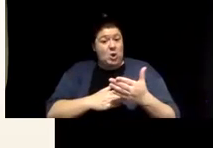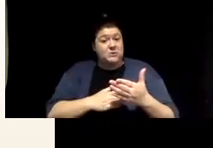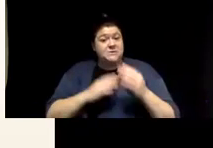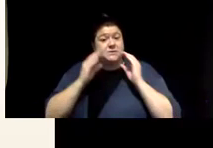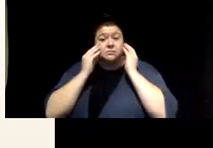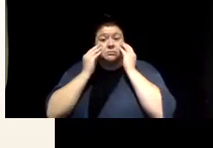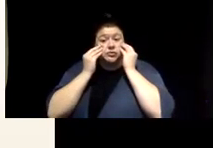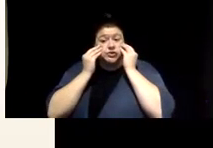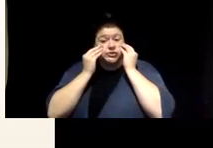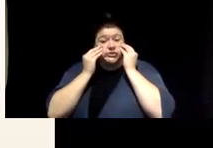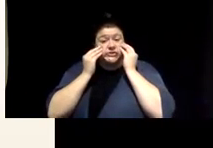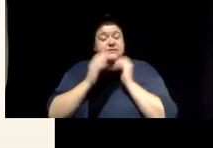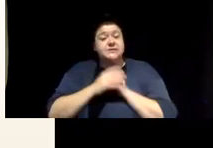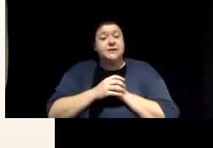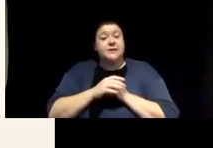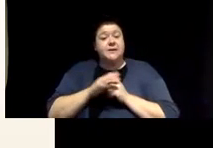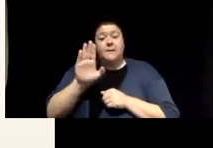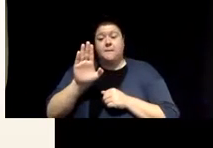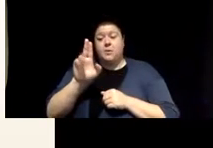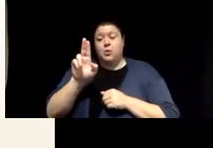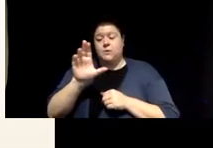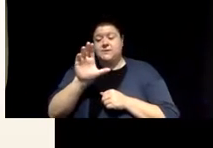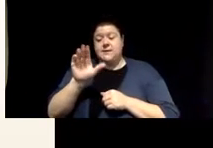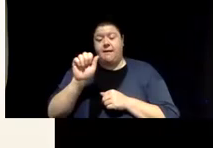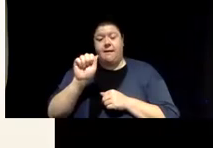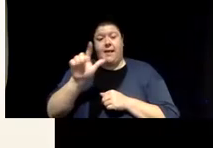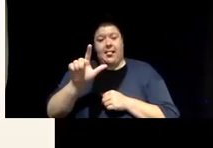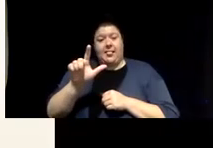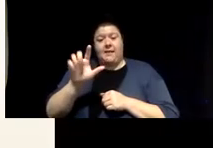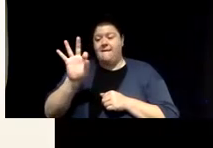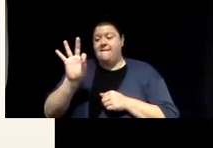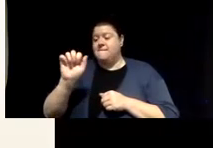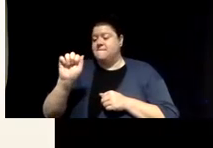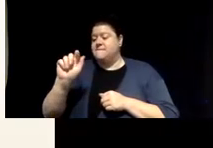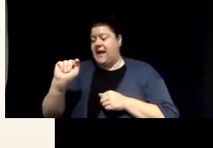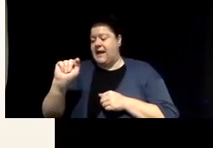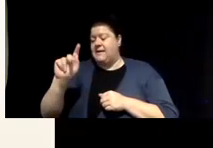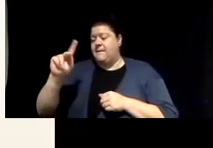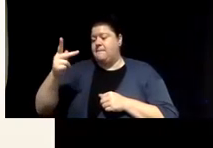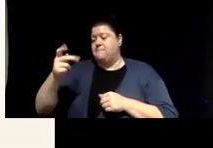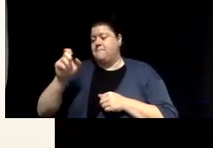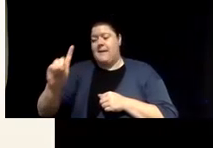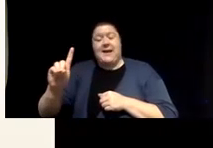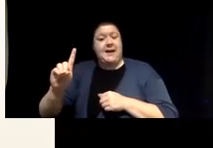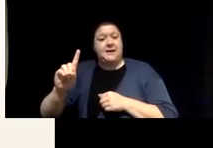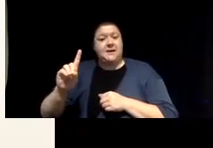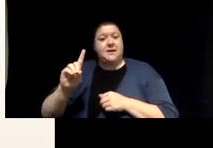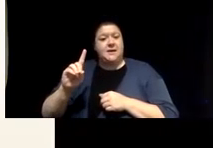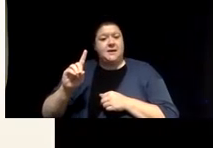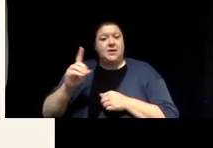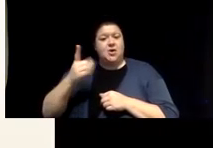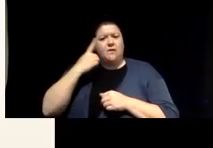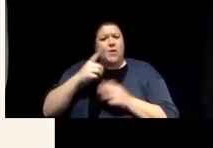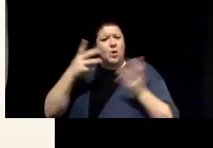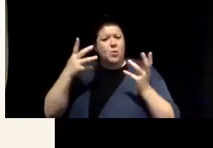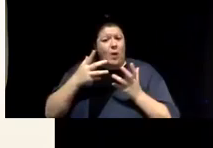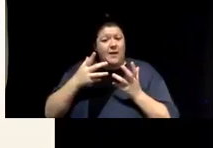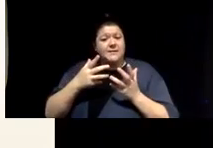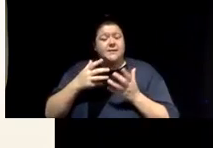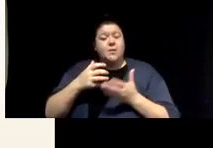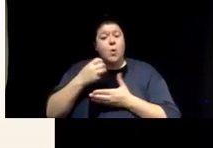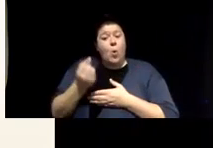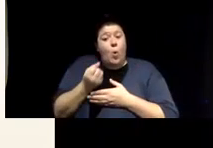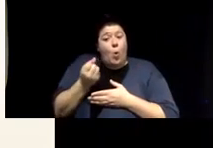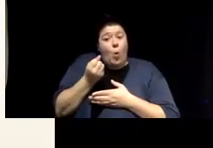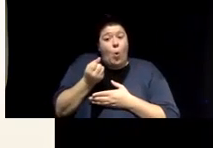your cheeks, which are called the buccal fat pad. The purpose of the cheeks is obviously they're part of your mouth, but